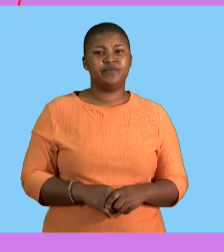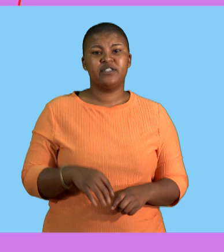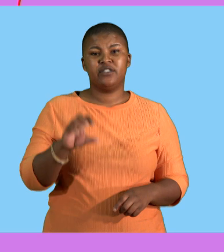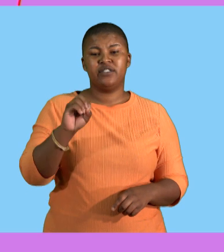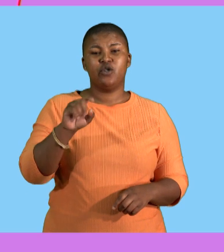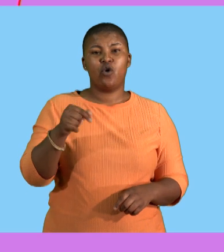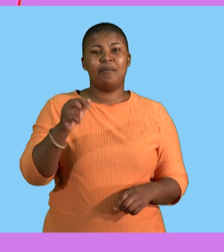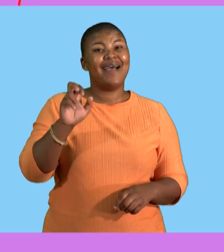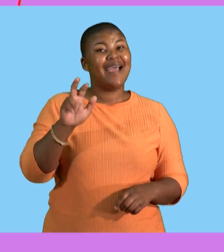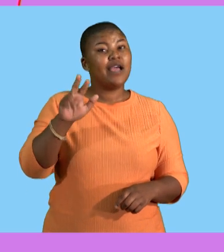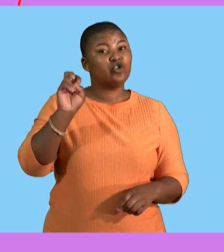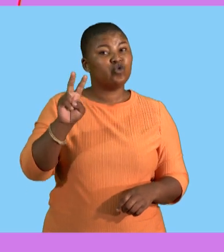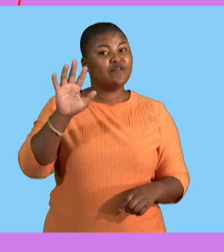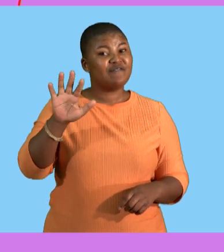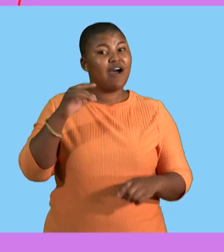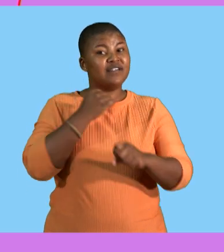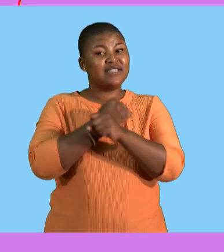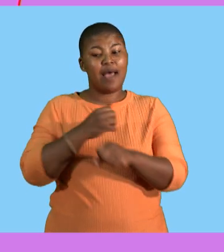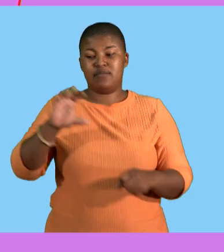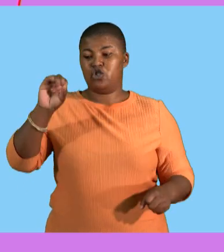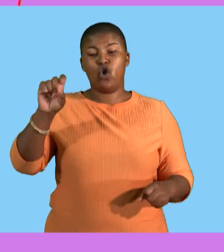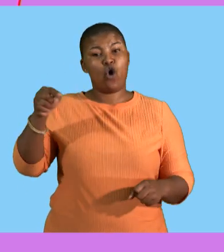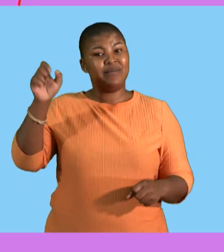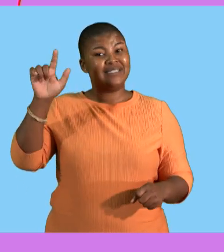0,825 times 0,7,